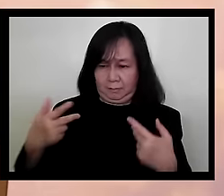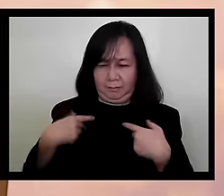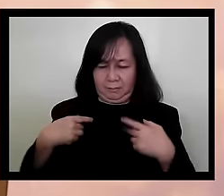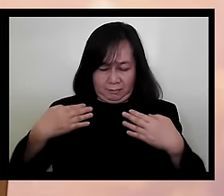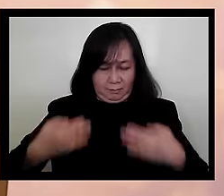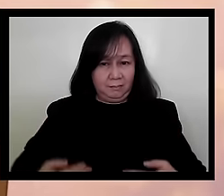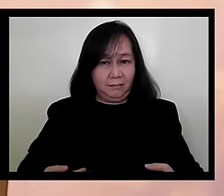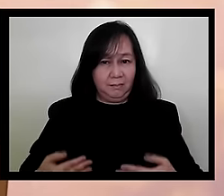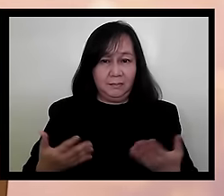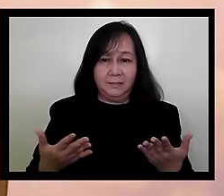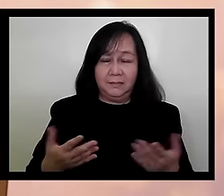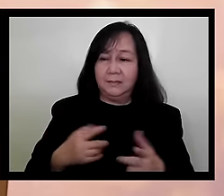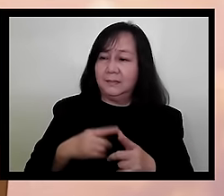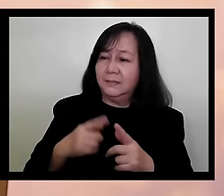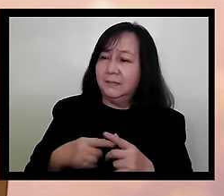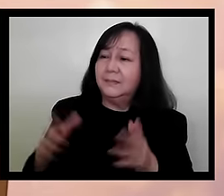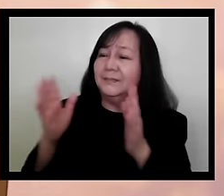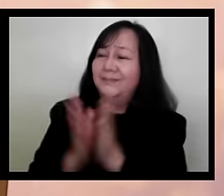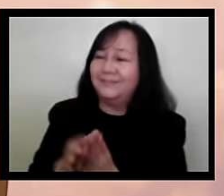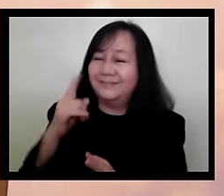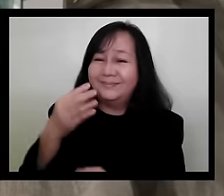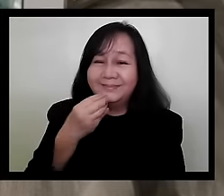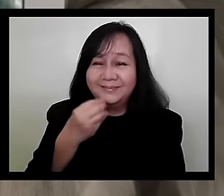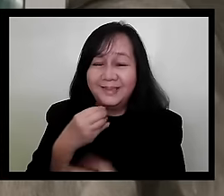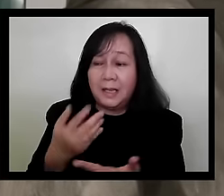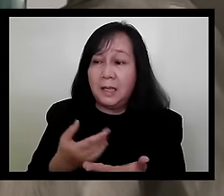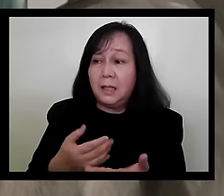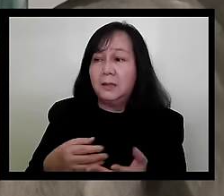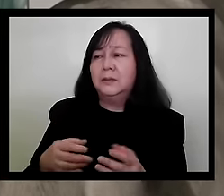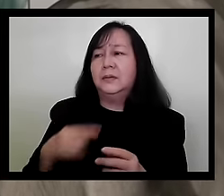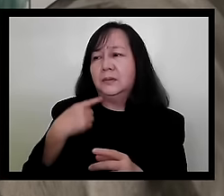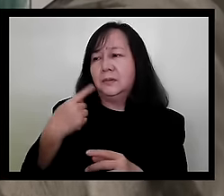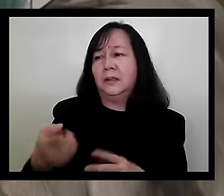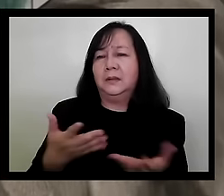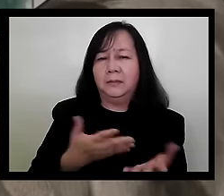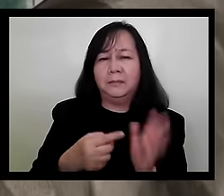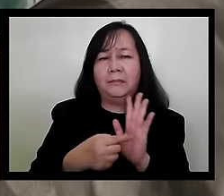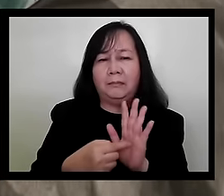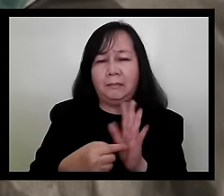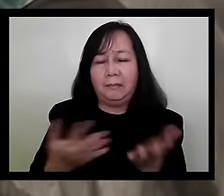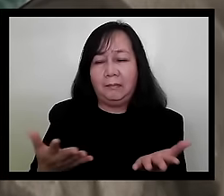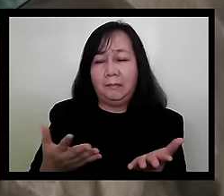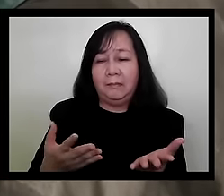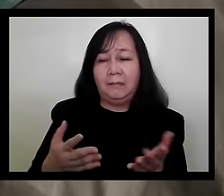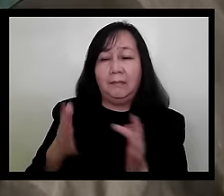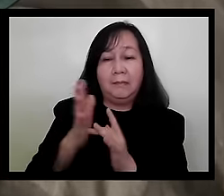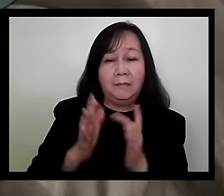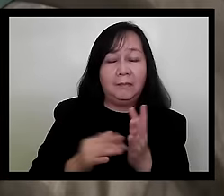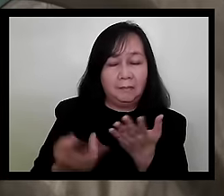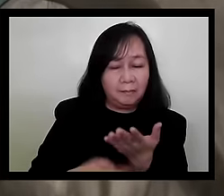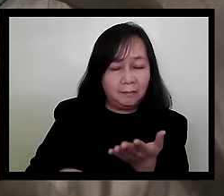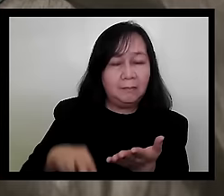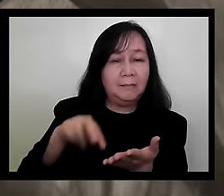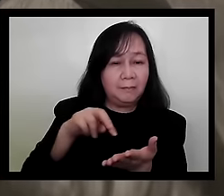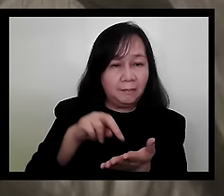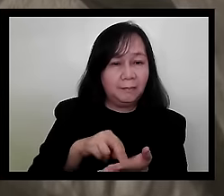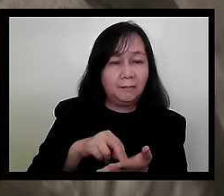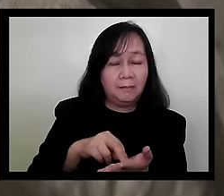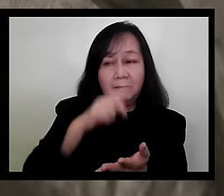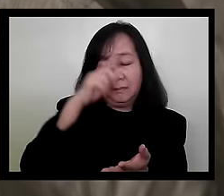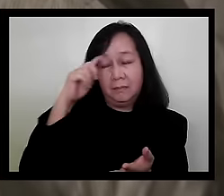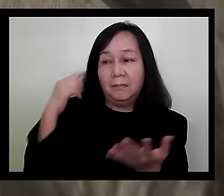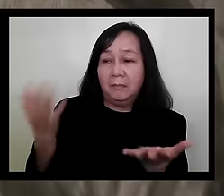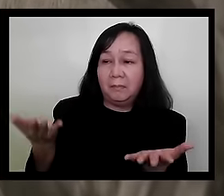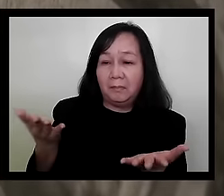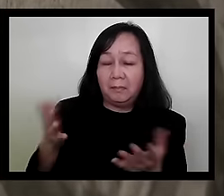body and then he asked for food just to convince them that he is risen for a ghost doesn't have